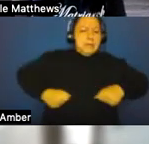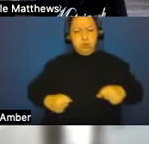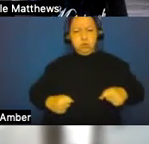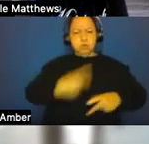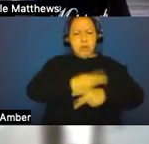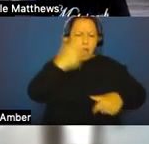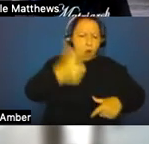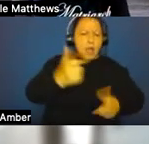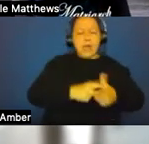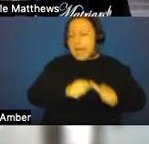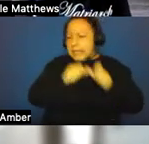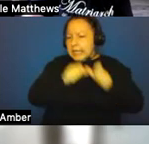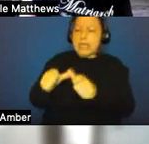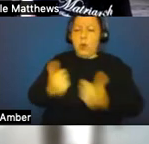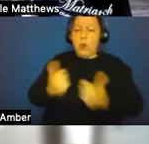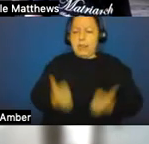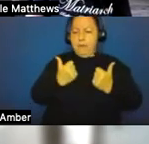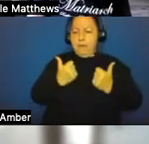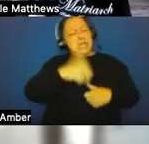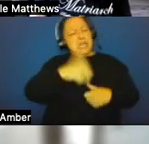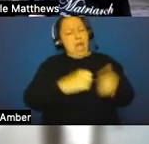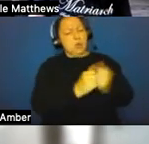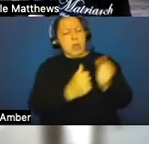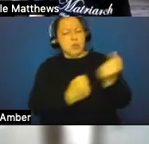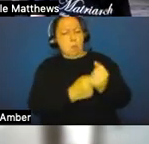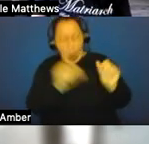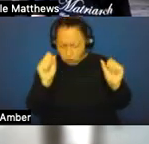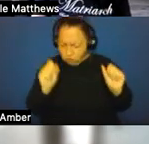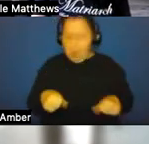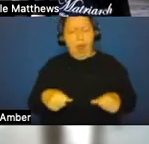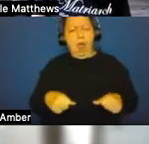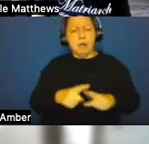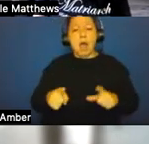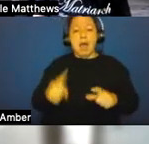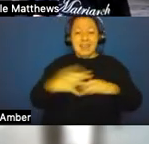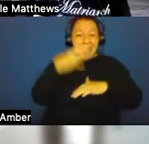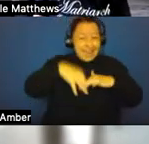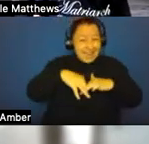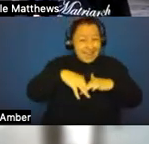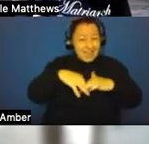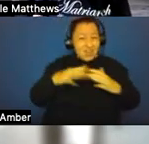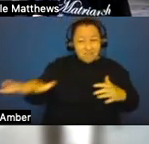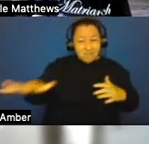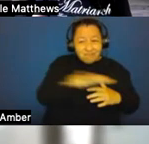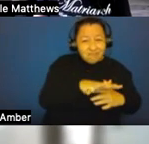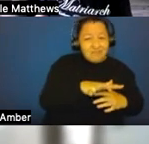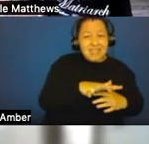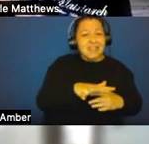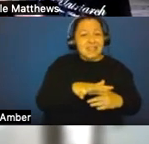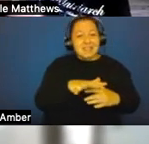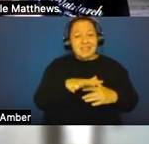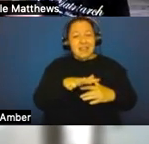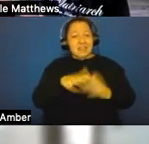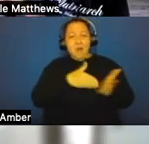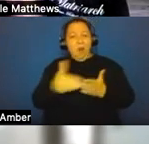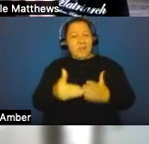with support, and you get your life together. But in Indian country, that is so often, that's such a small piece. Like